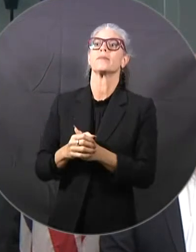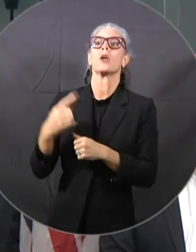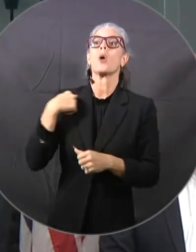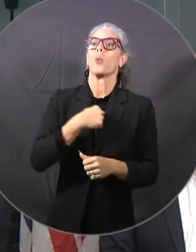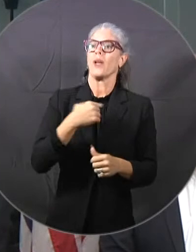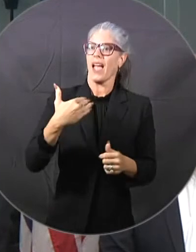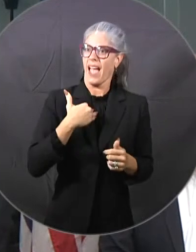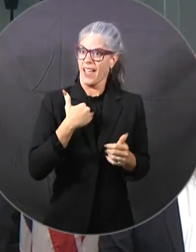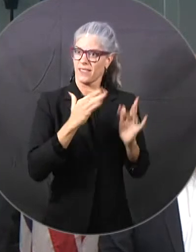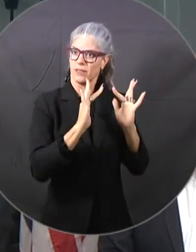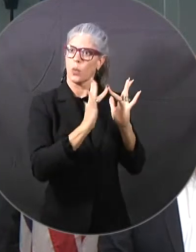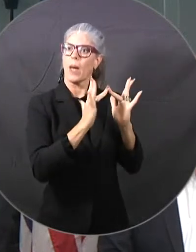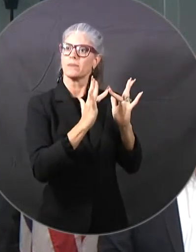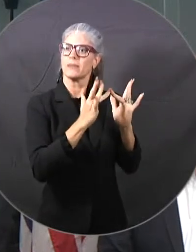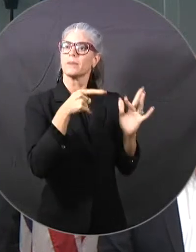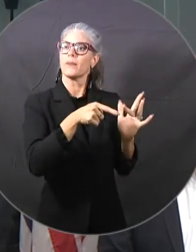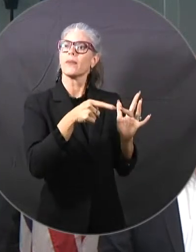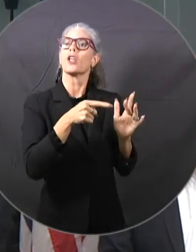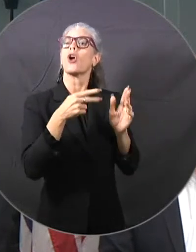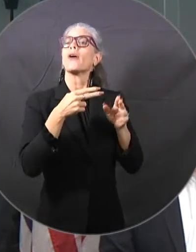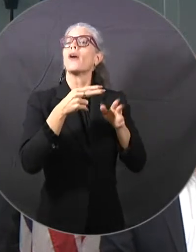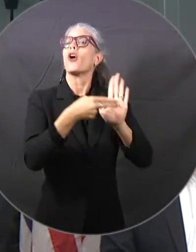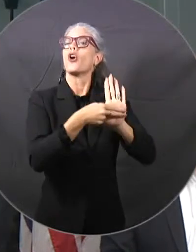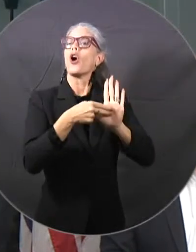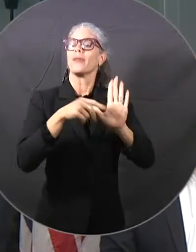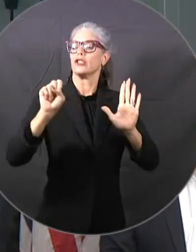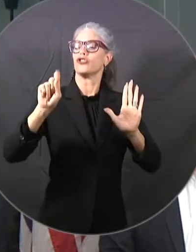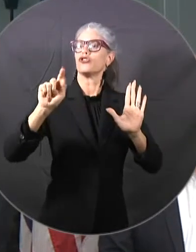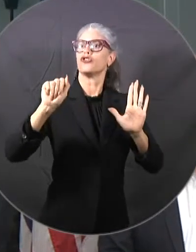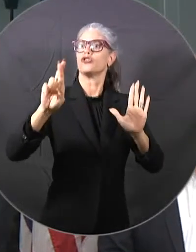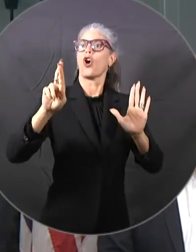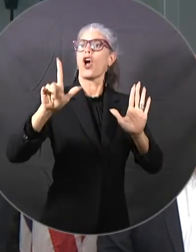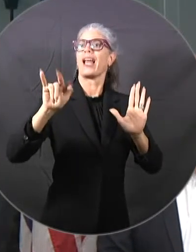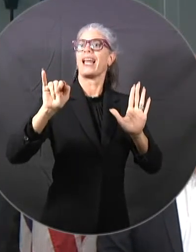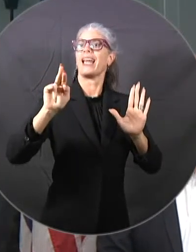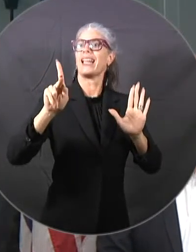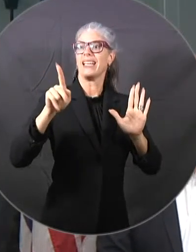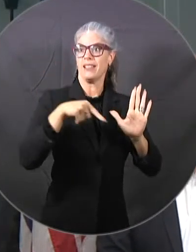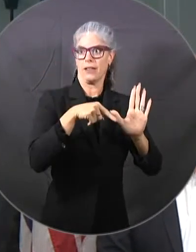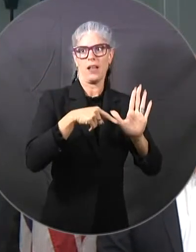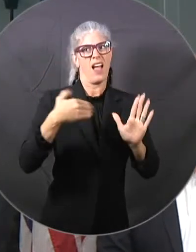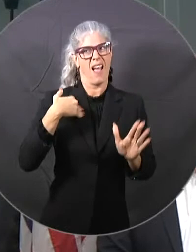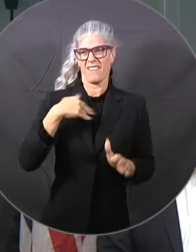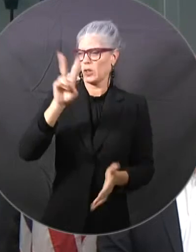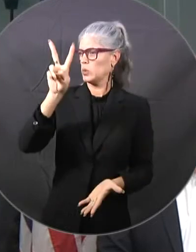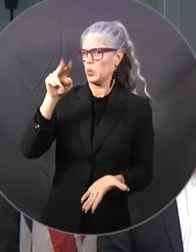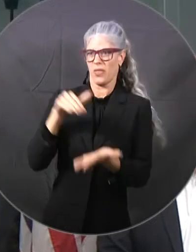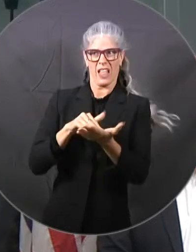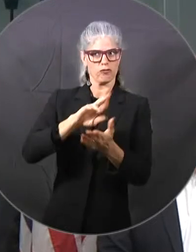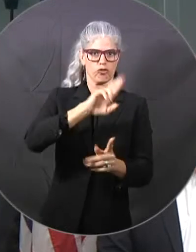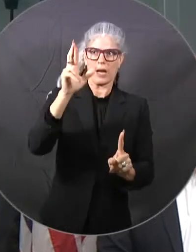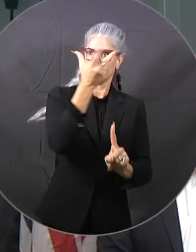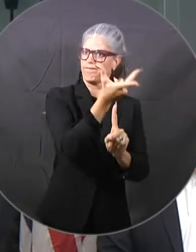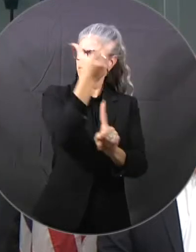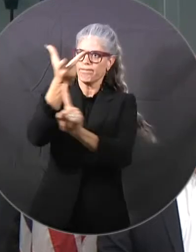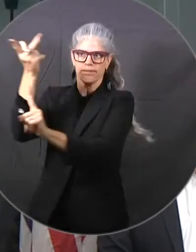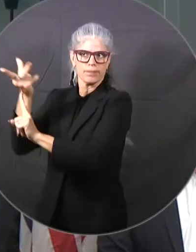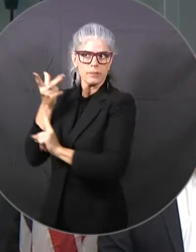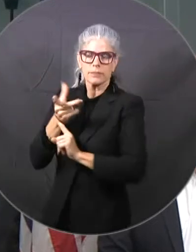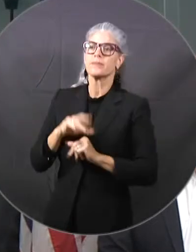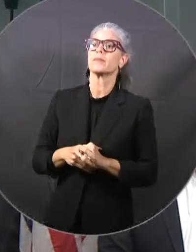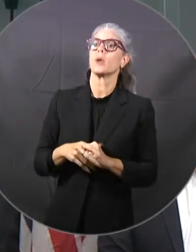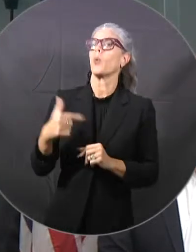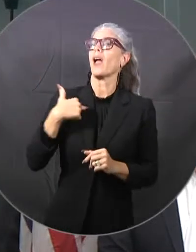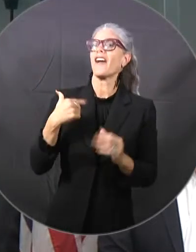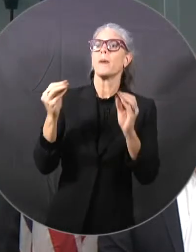another 529 staged in Central Florida. Those are ready to be deployed to impacted areas and to EOCs across the